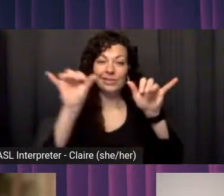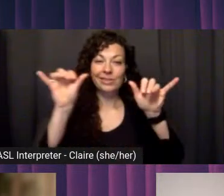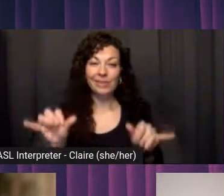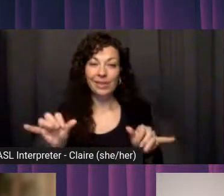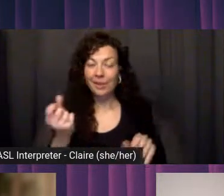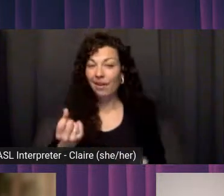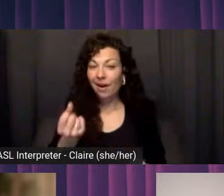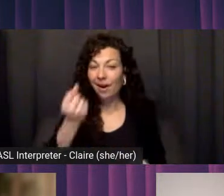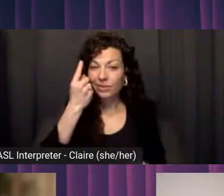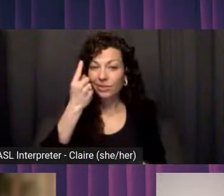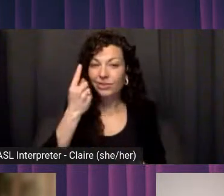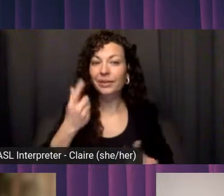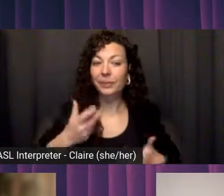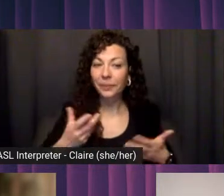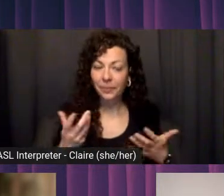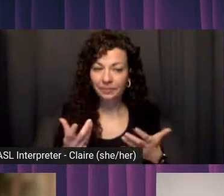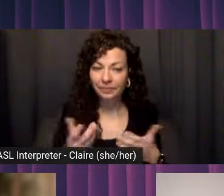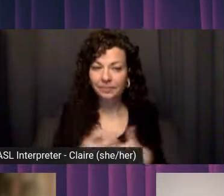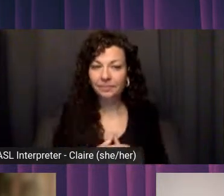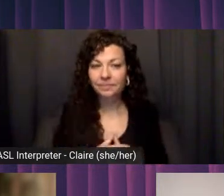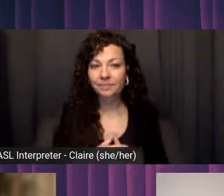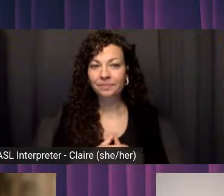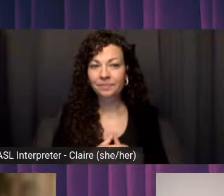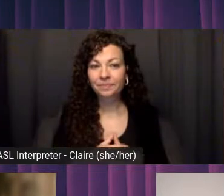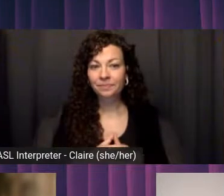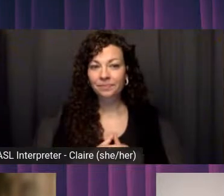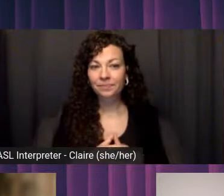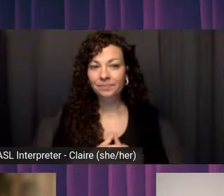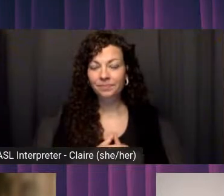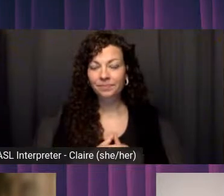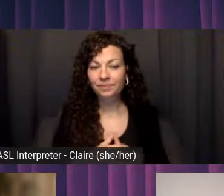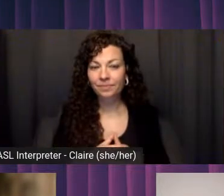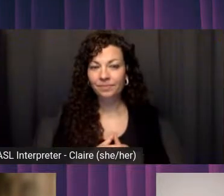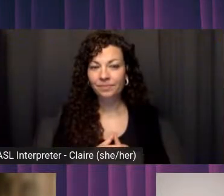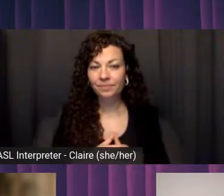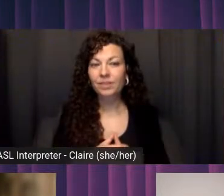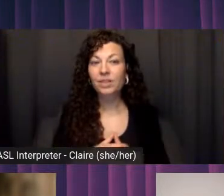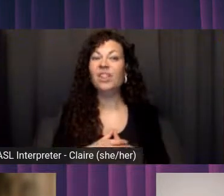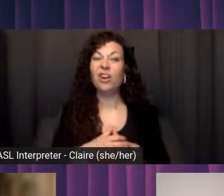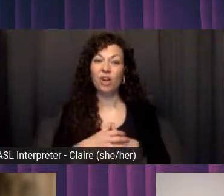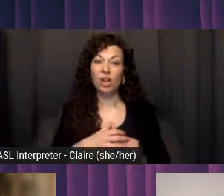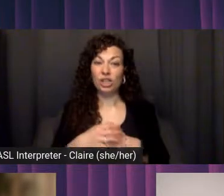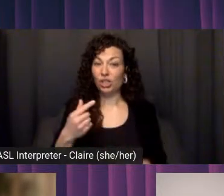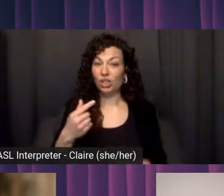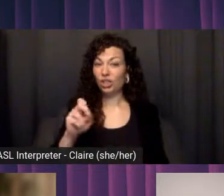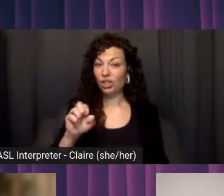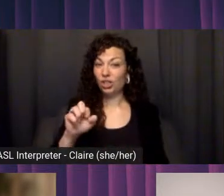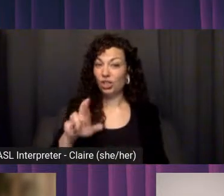that there are varieties of gender.